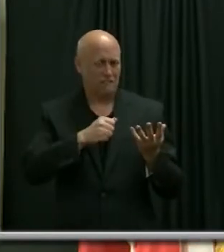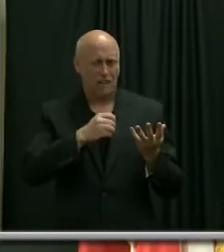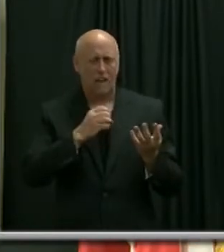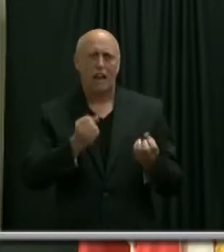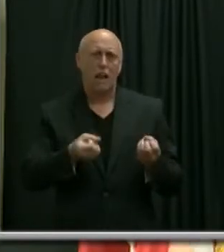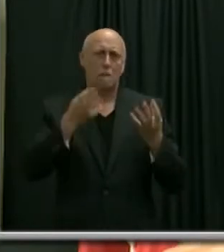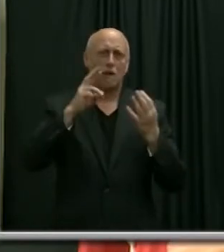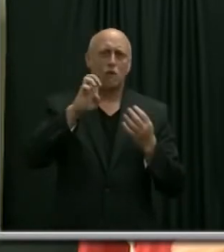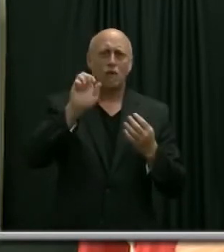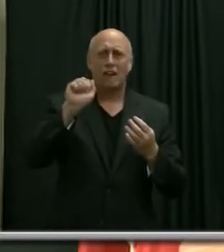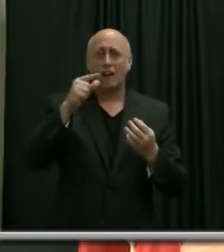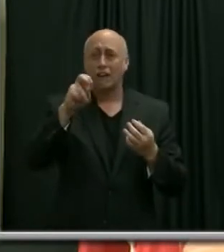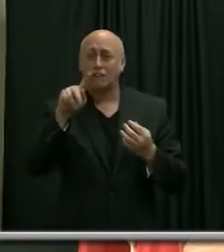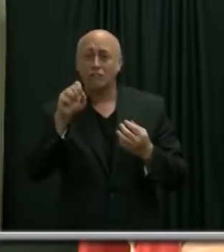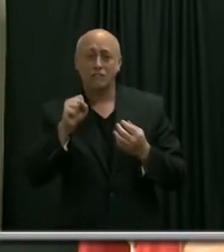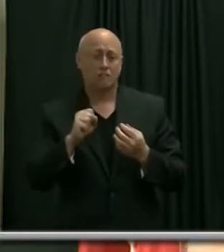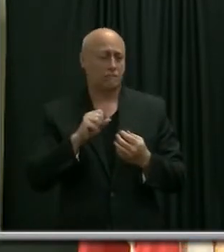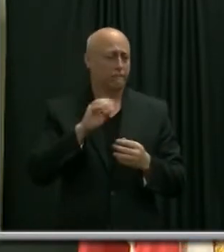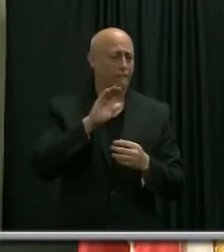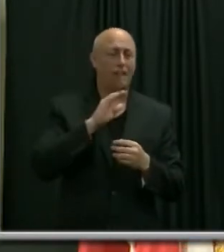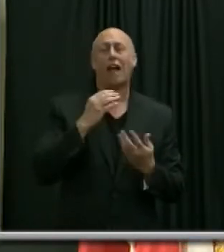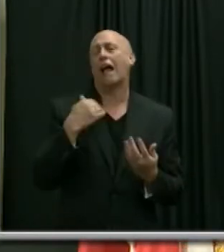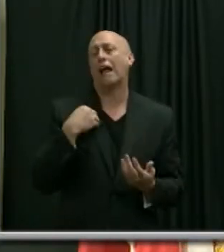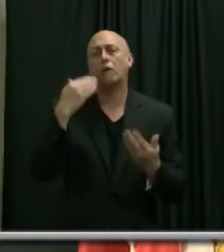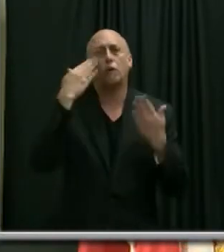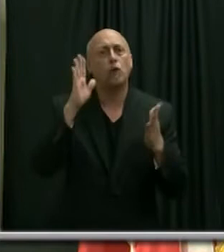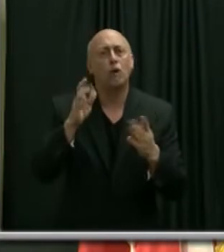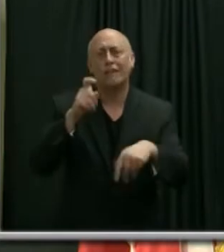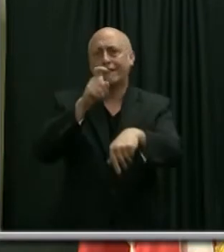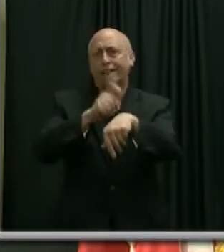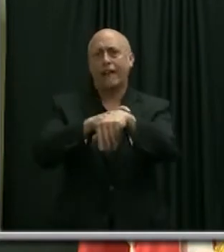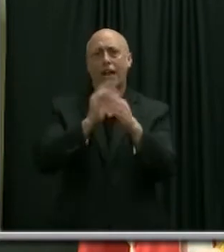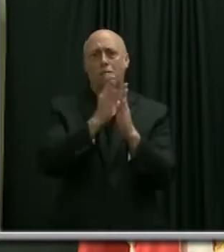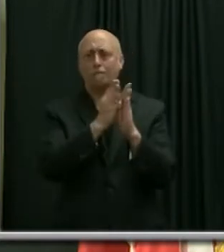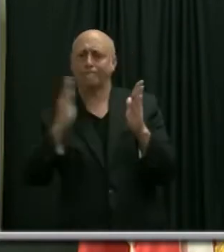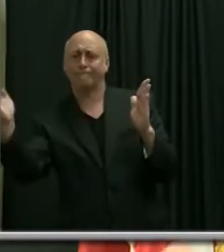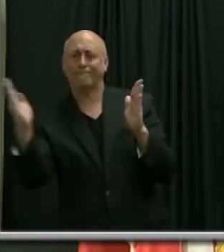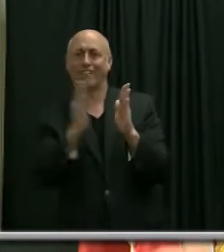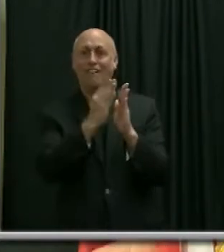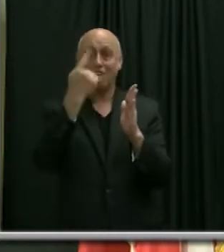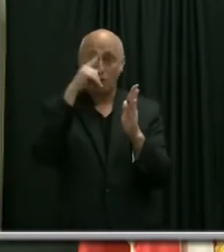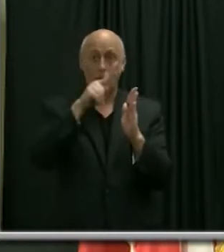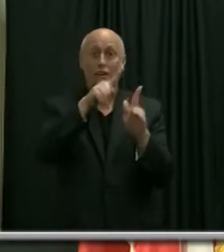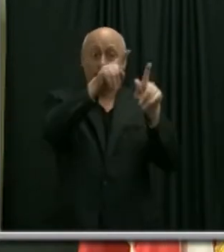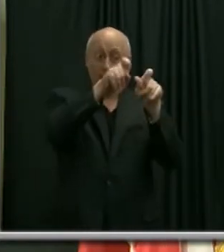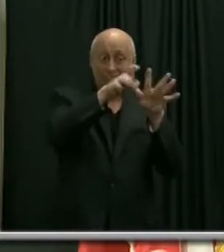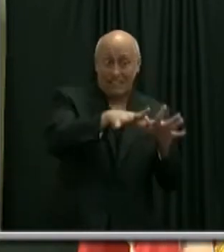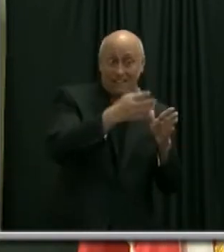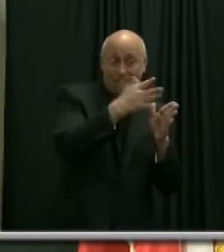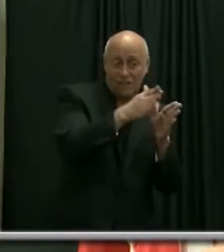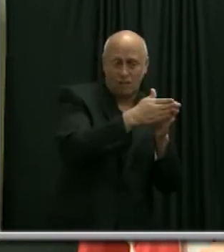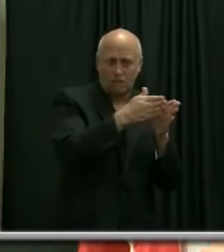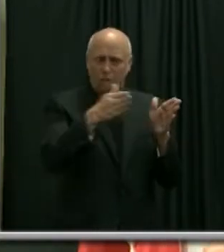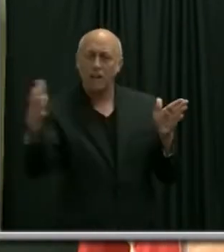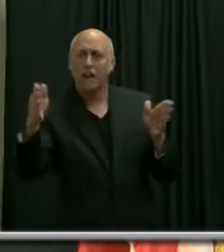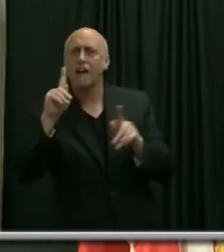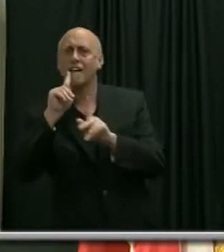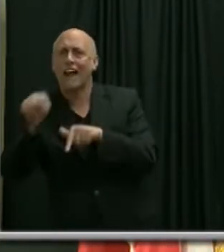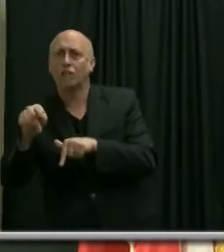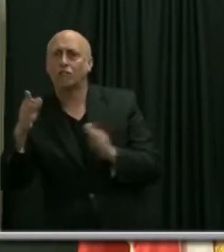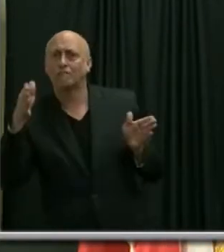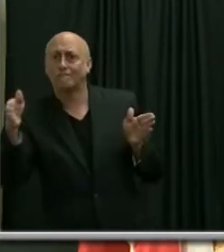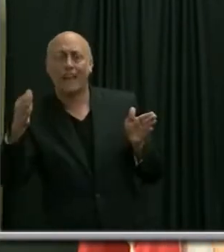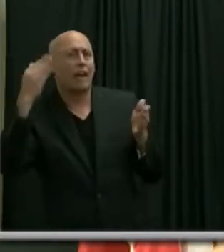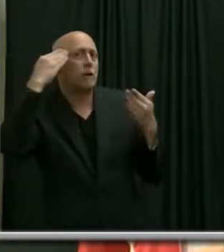many reagents they have. I can't give you a definitive answer on that because it really is up to each individual lab. But obviously, the more